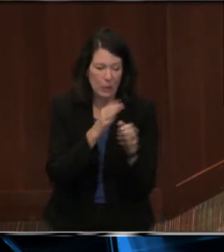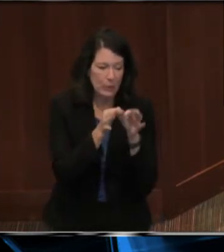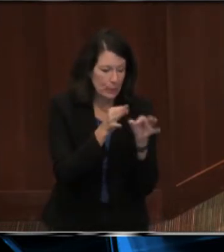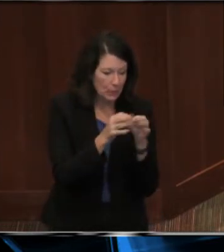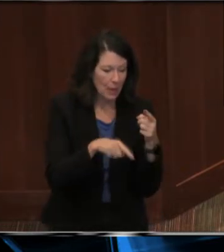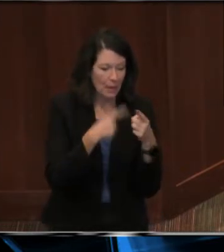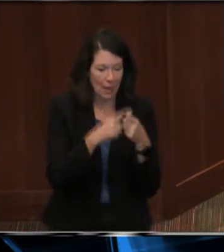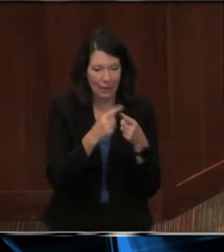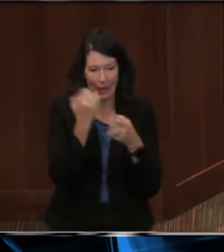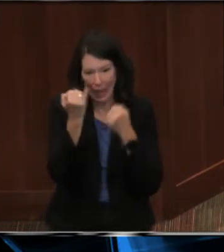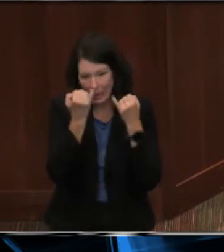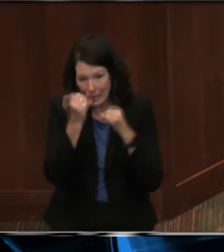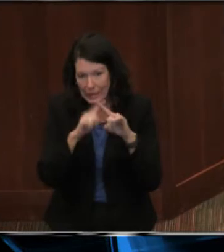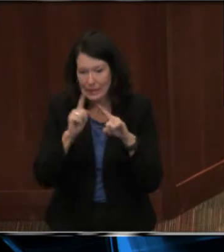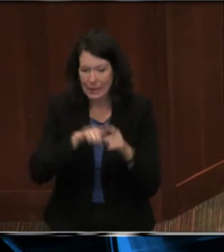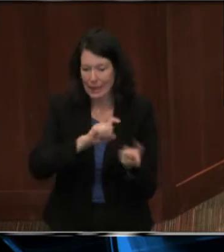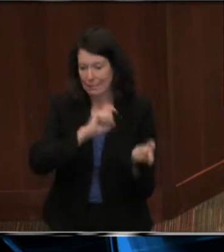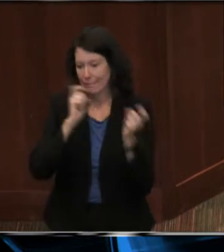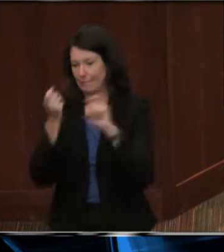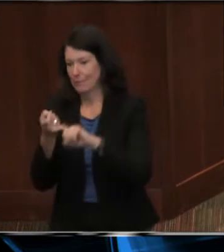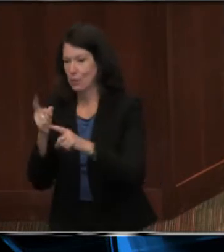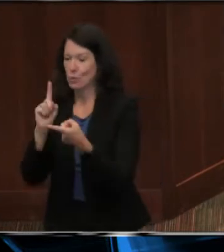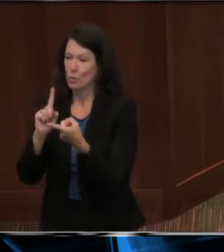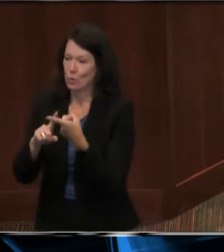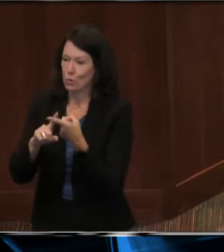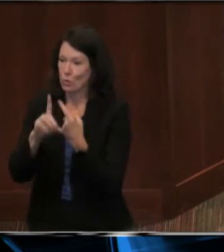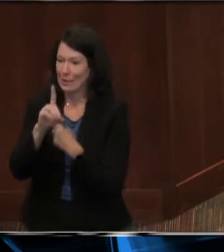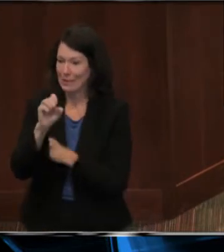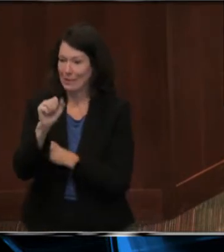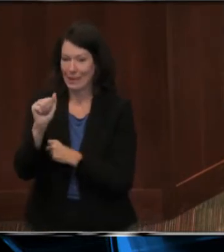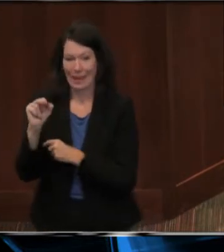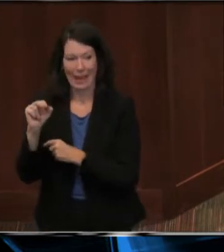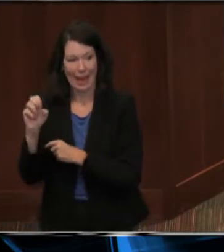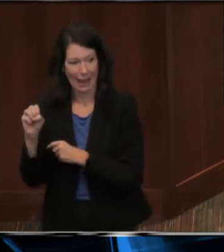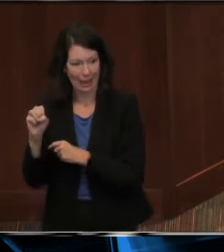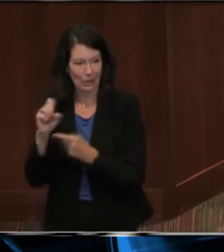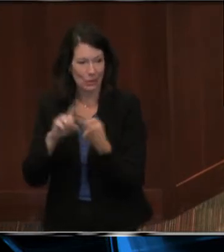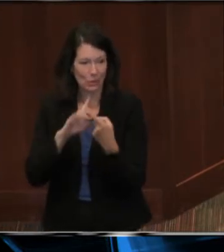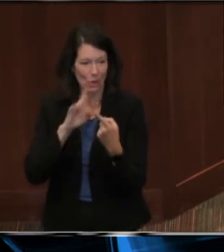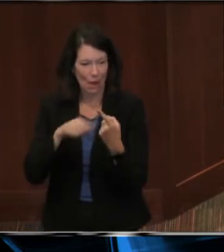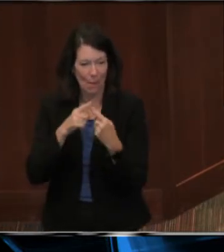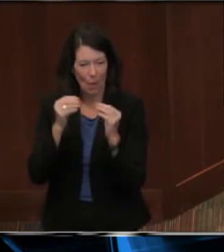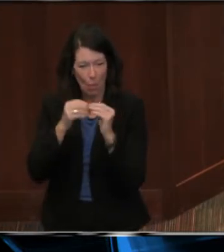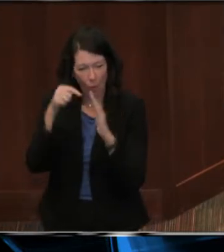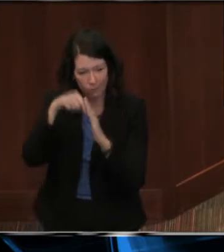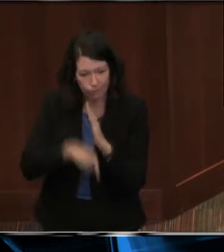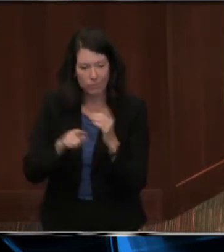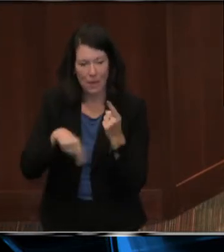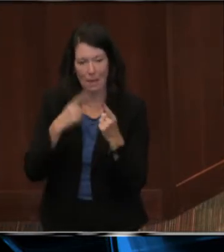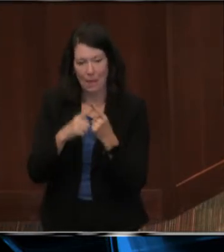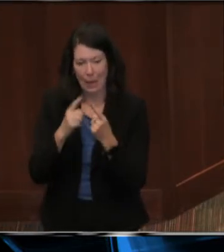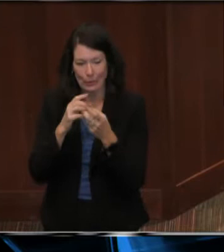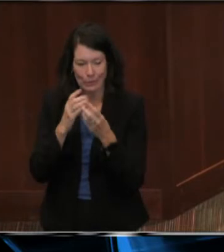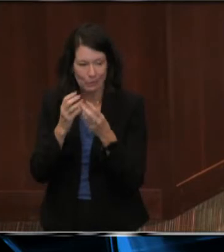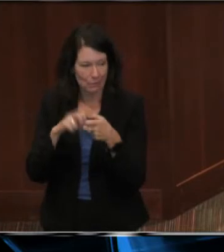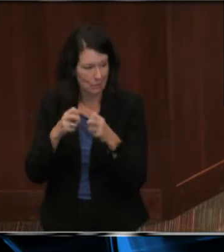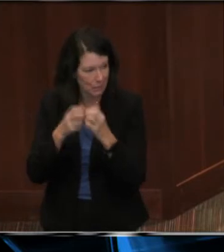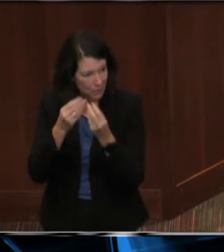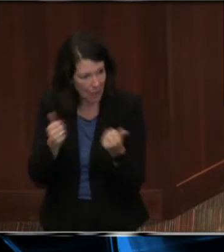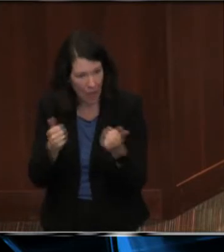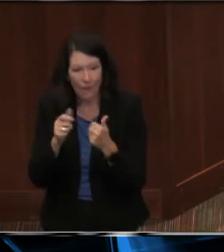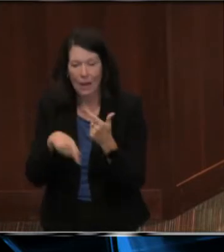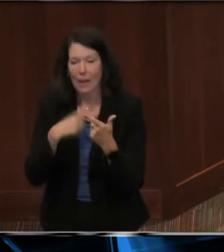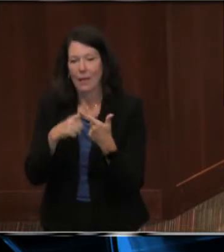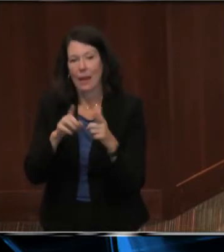beginning principles, and we'll turn it over to Deanne to get into some more of the details of our mitigation plan, as well as